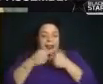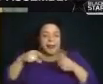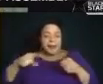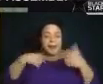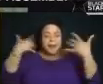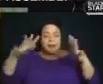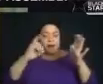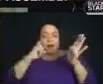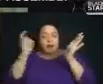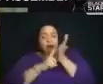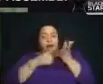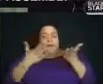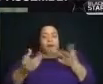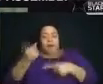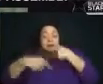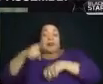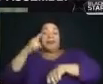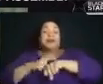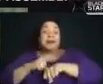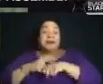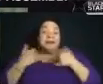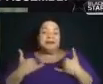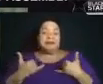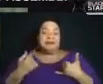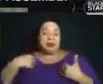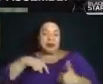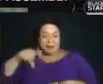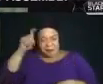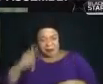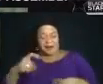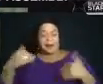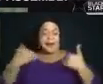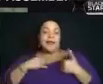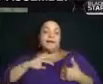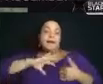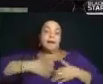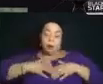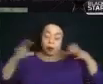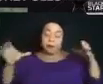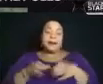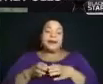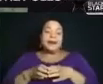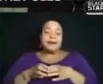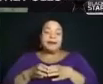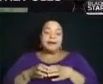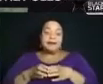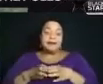moral meeting, and such is this moment now.